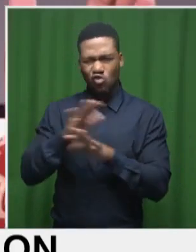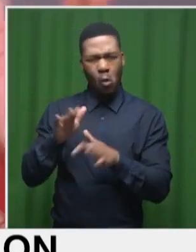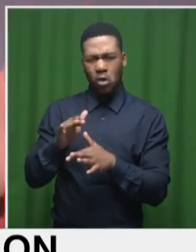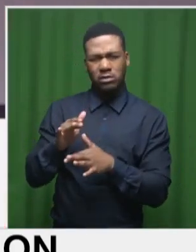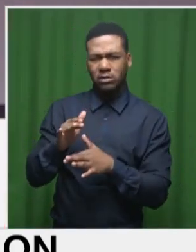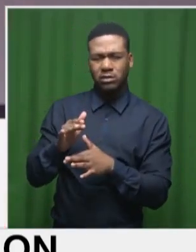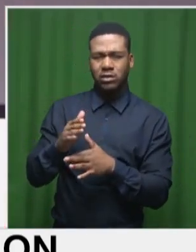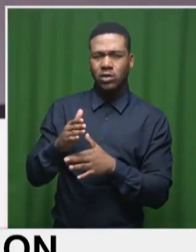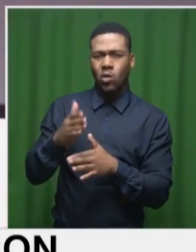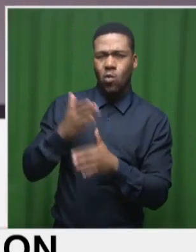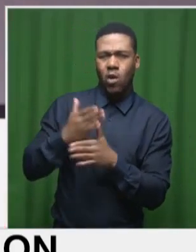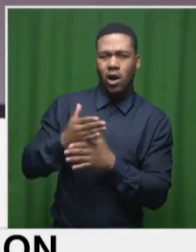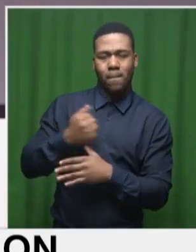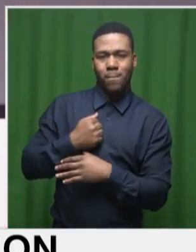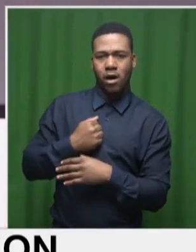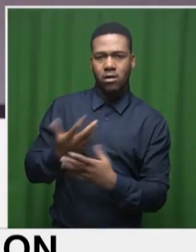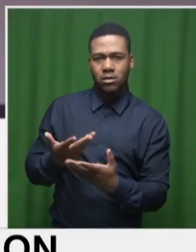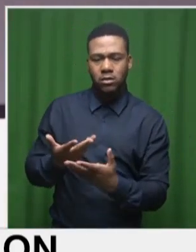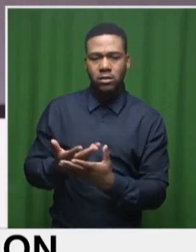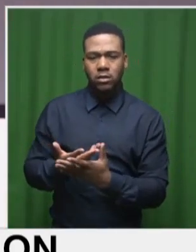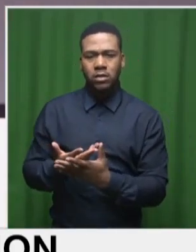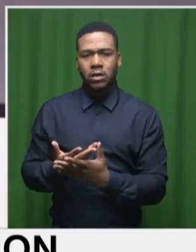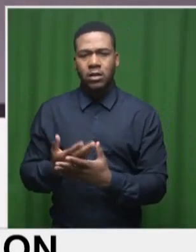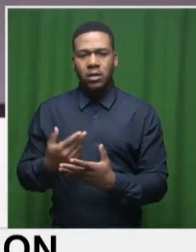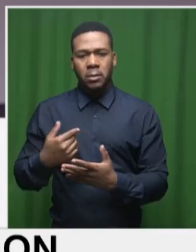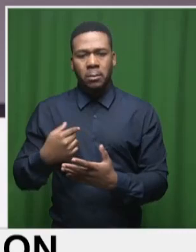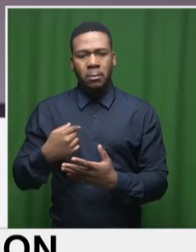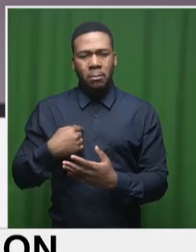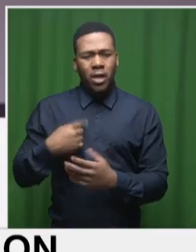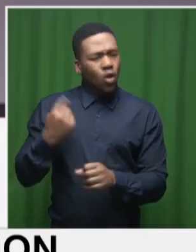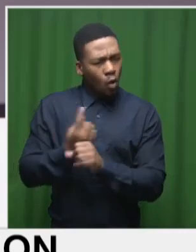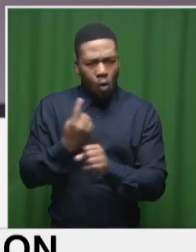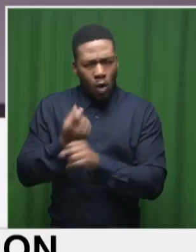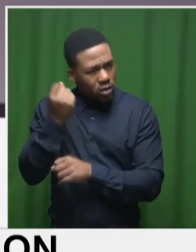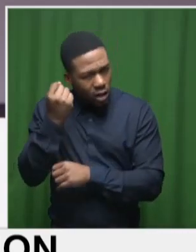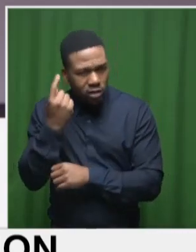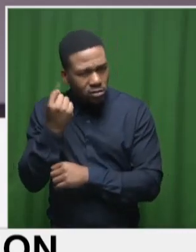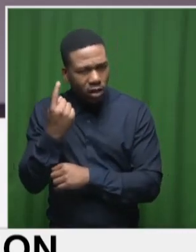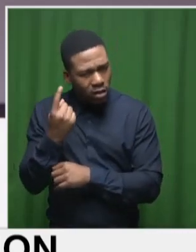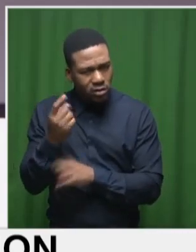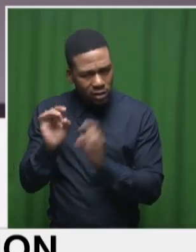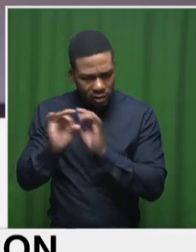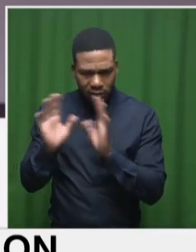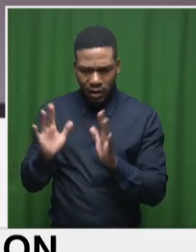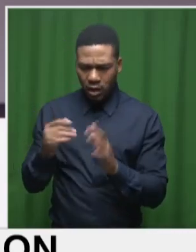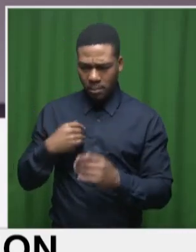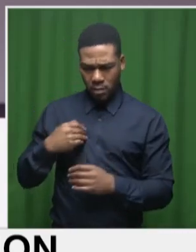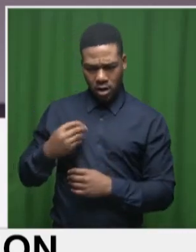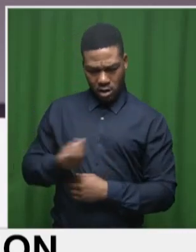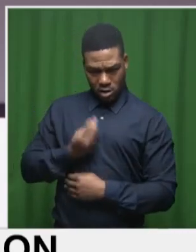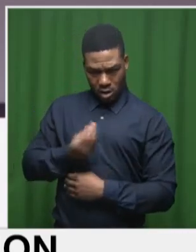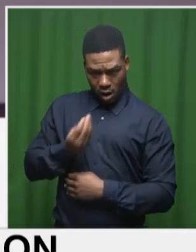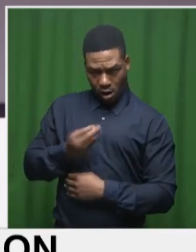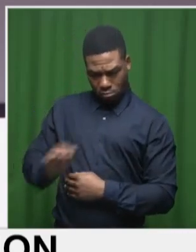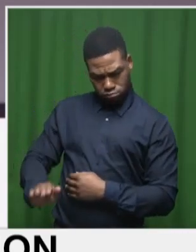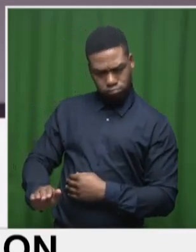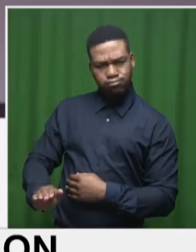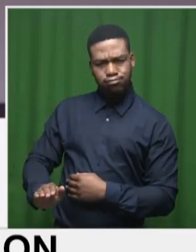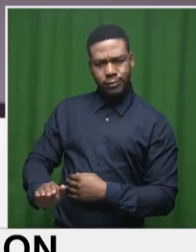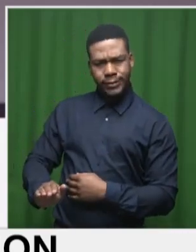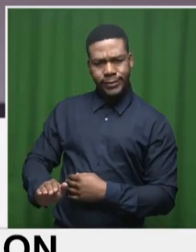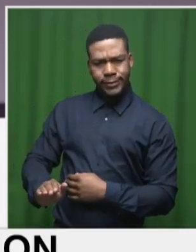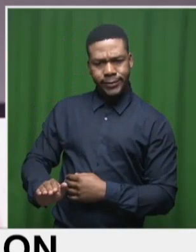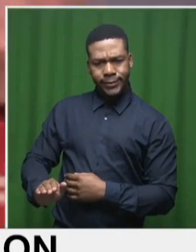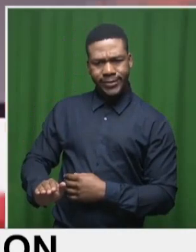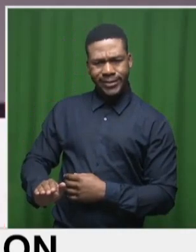an individual thing. So I think for me, I've always had an understanding, because when I was younger, it was obviously like you